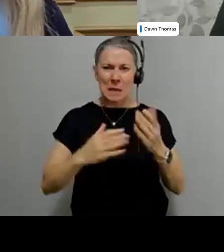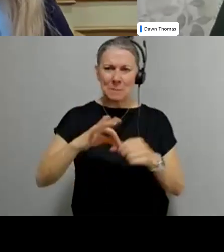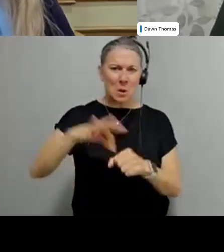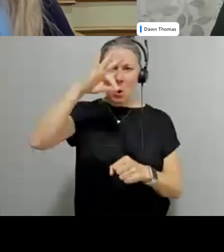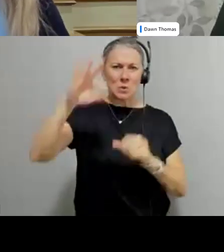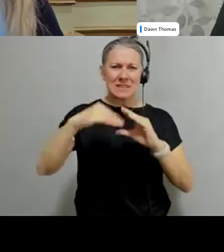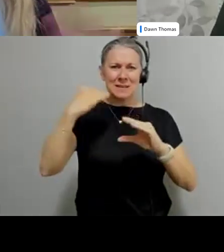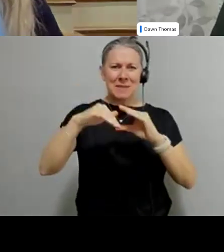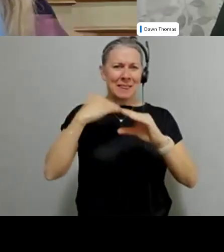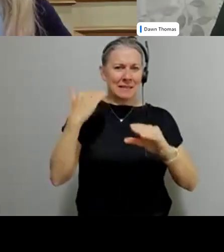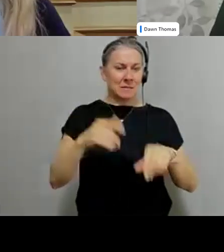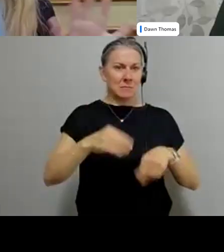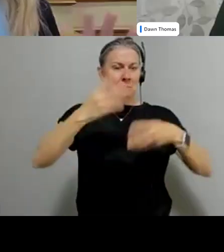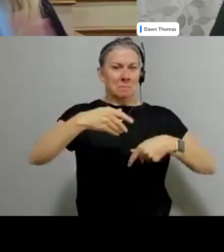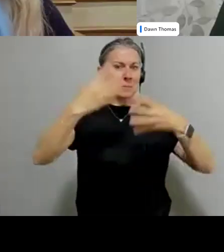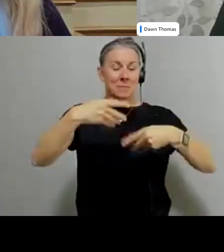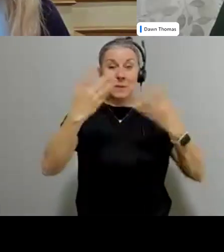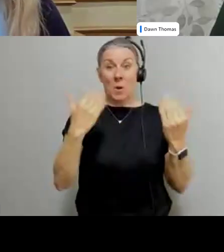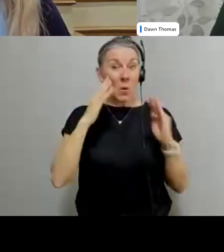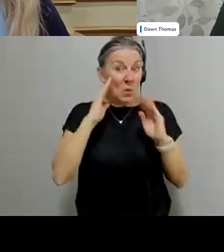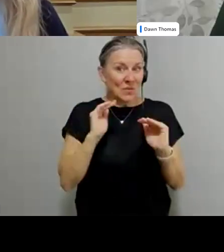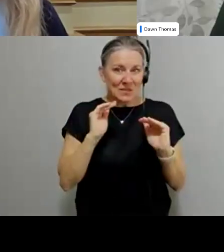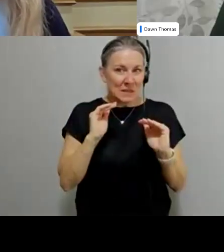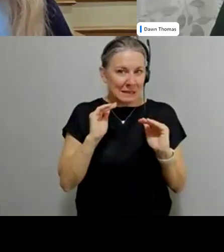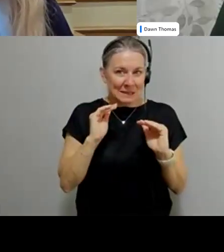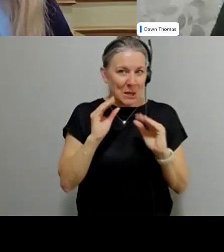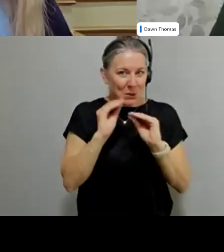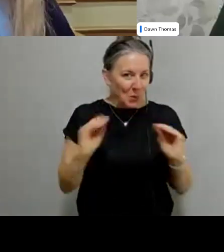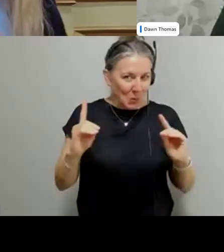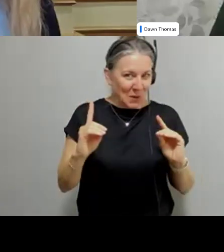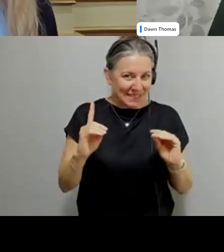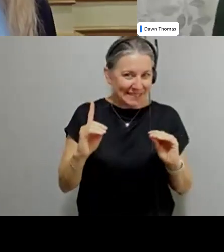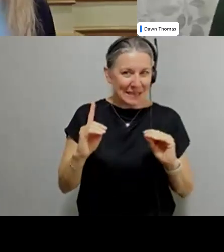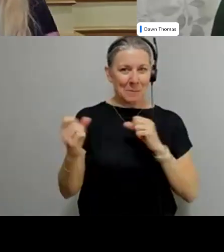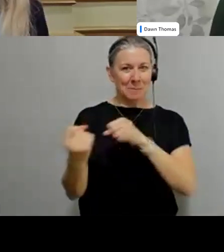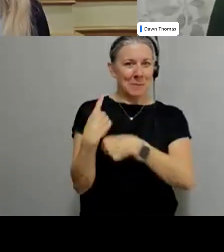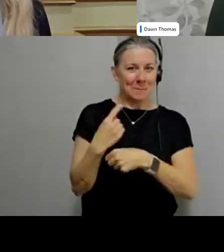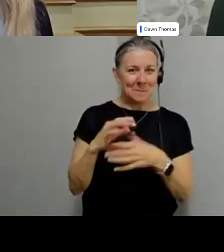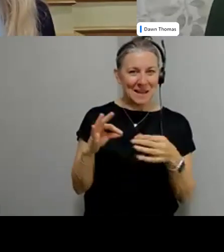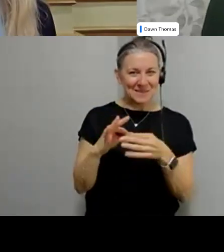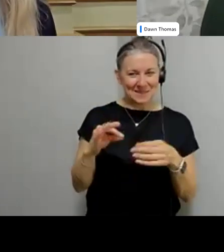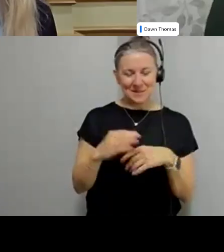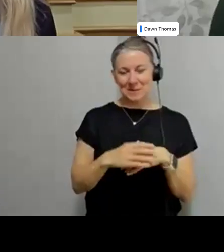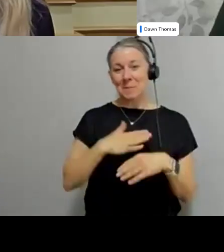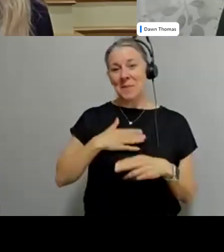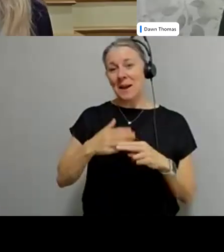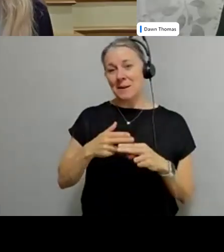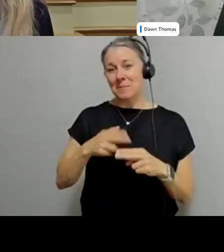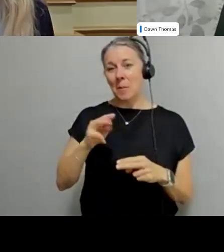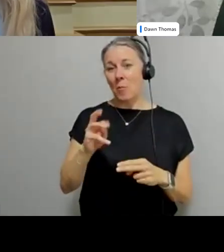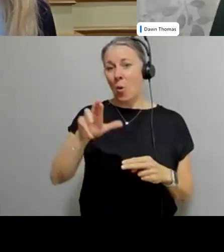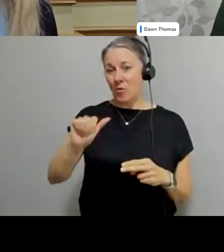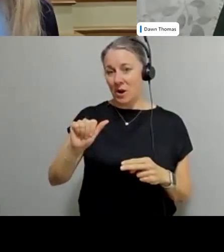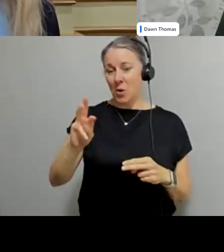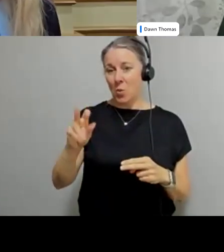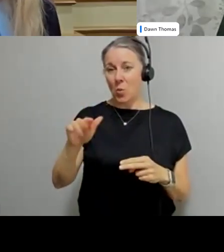background, but hopefully no one sends me any messages for this next few minutes. My name is Moira Welsh. I'm a journalist with the